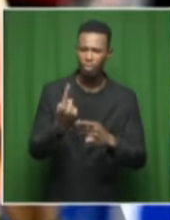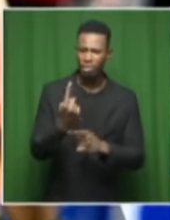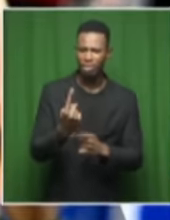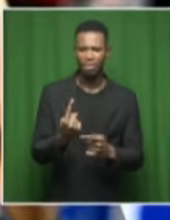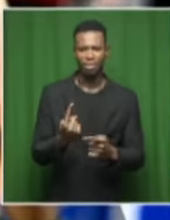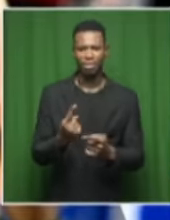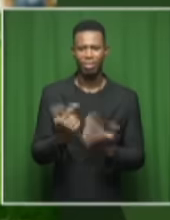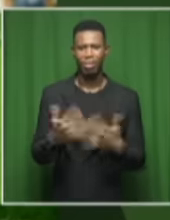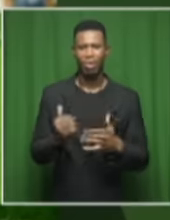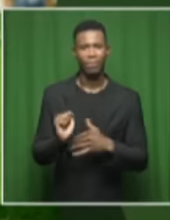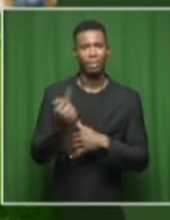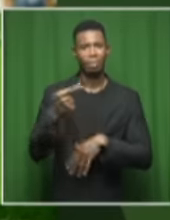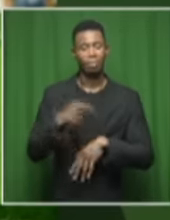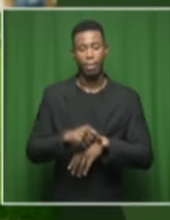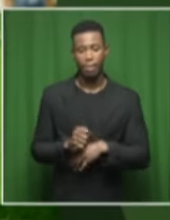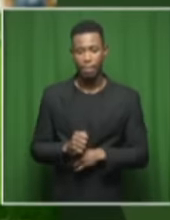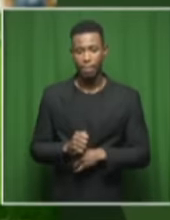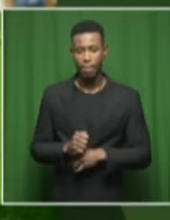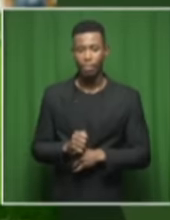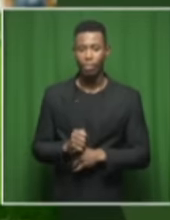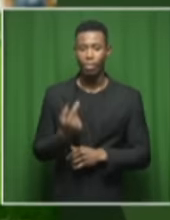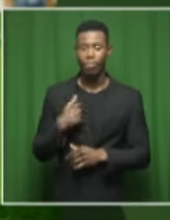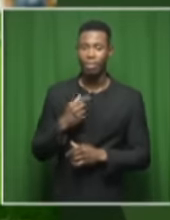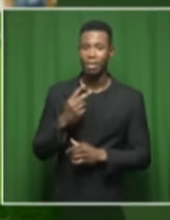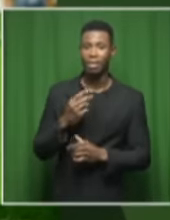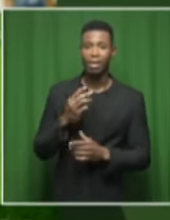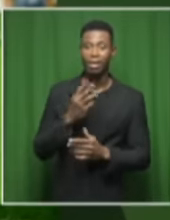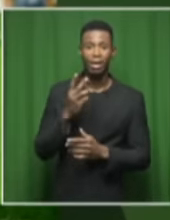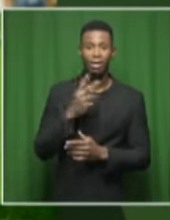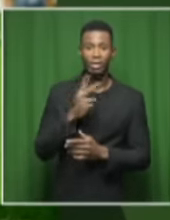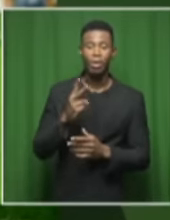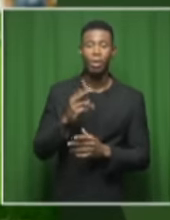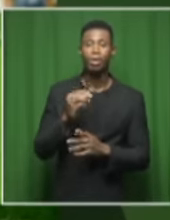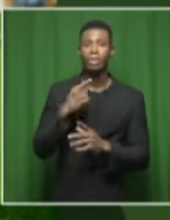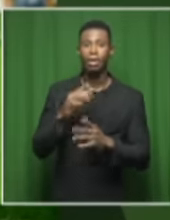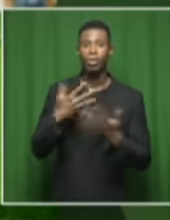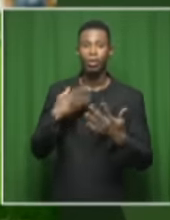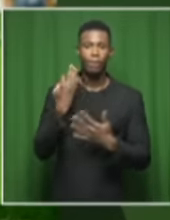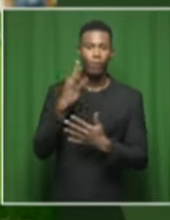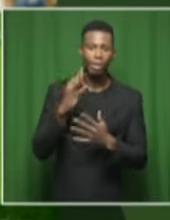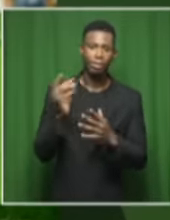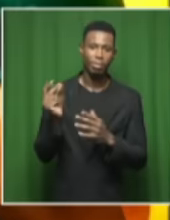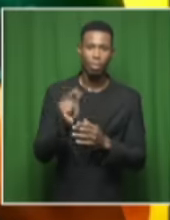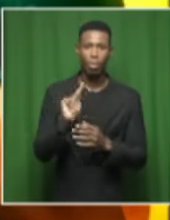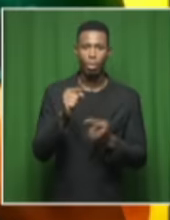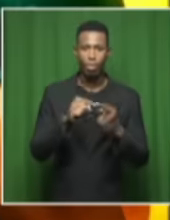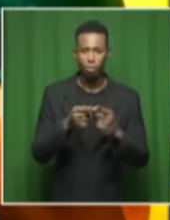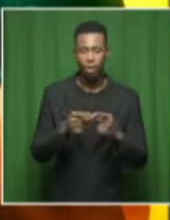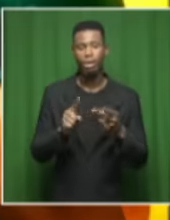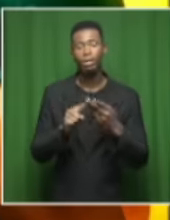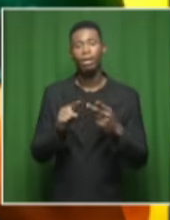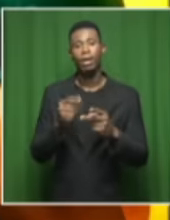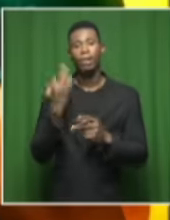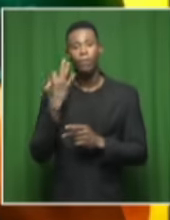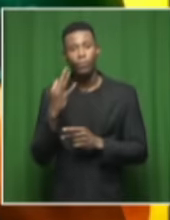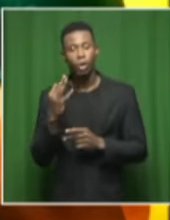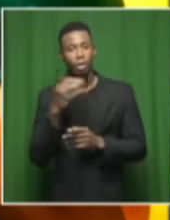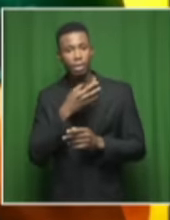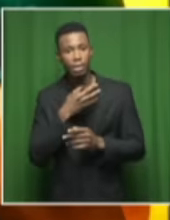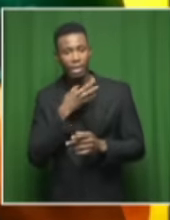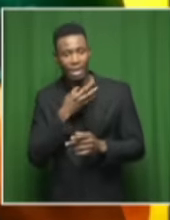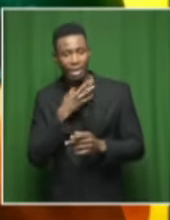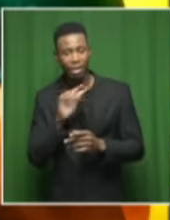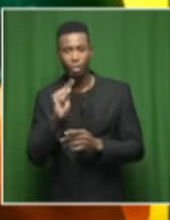I saw a meme going around that said, we beat France by a point and we beat England by a point and now beat New Zealand by a point. We